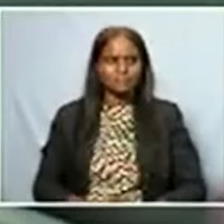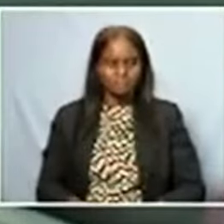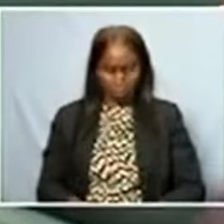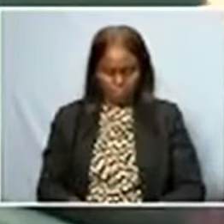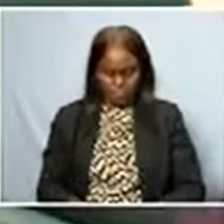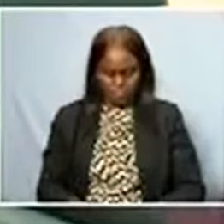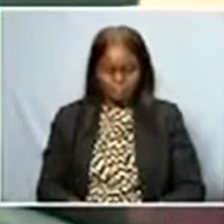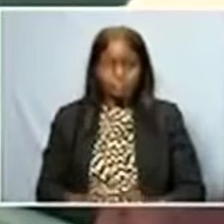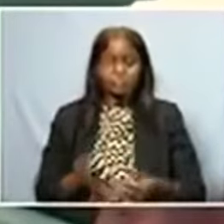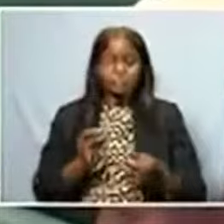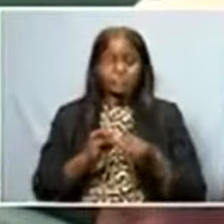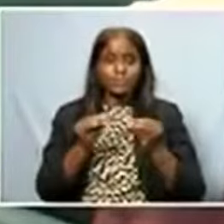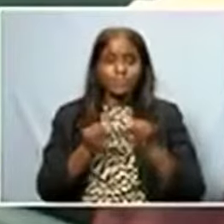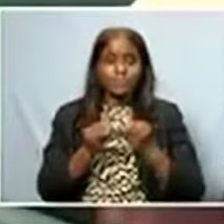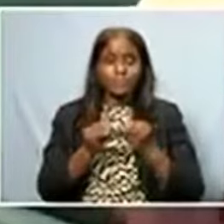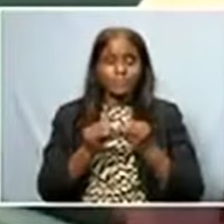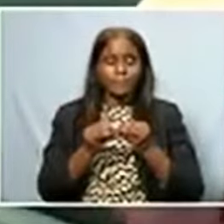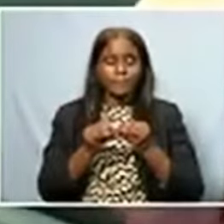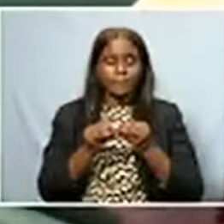Head.